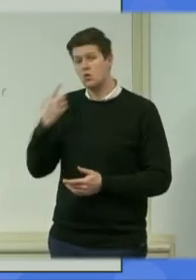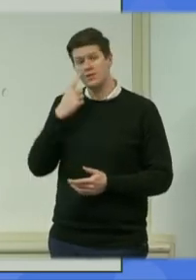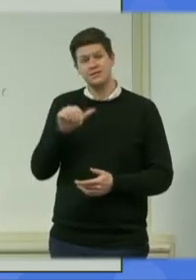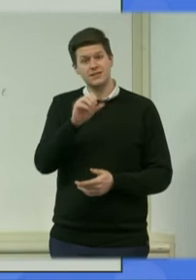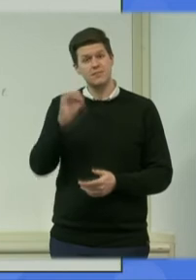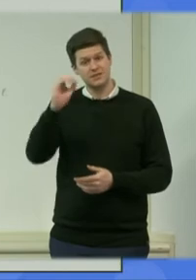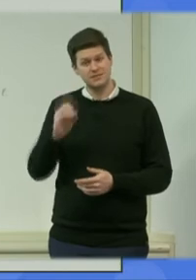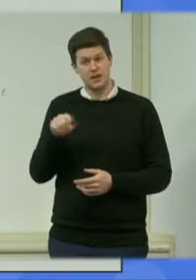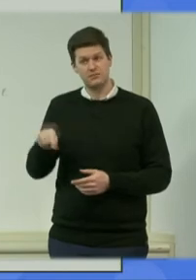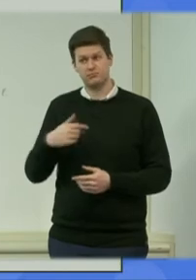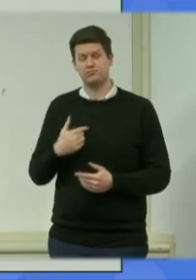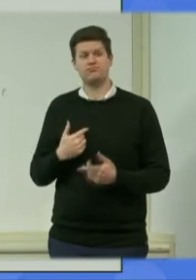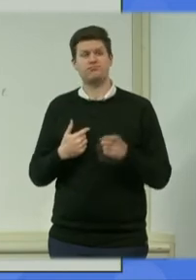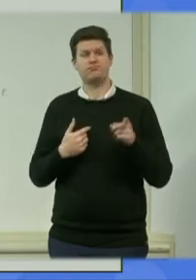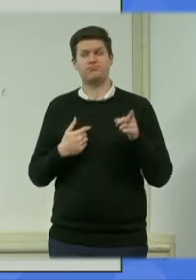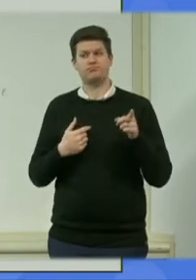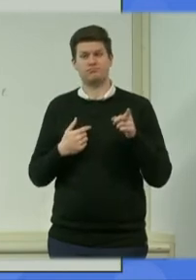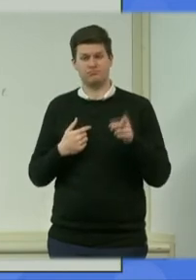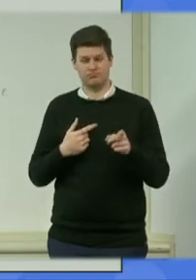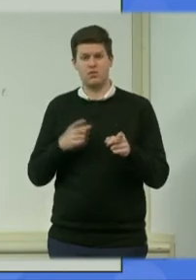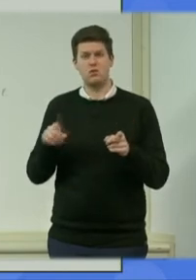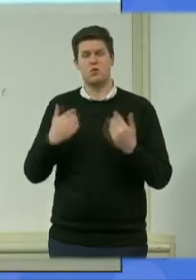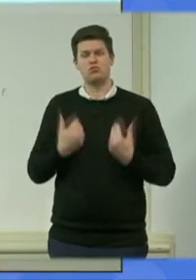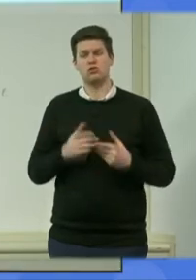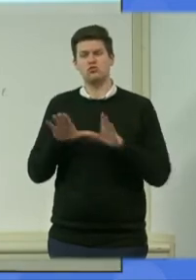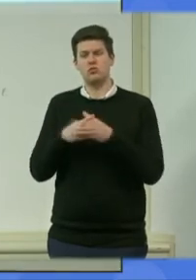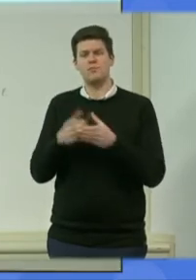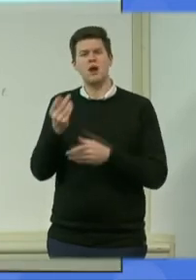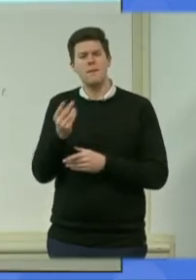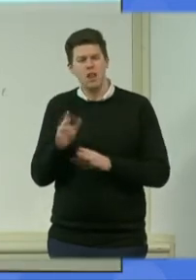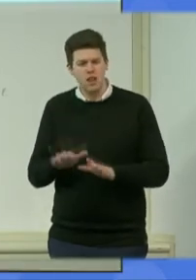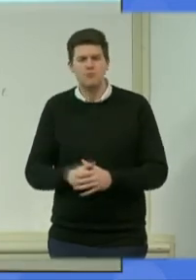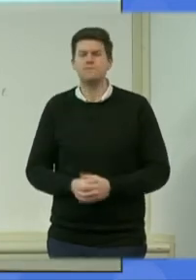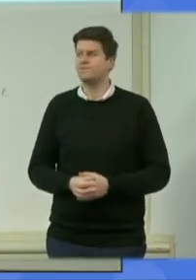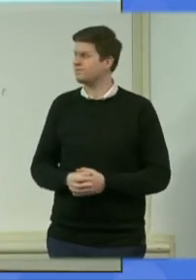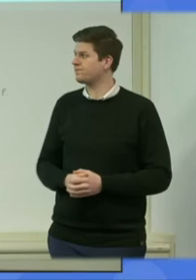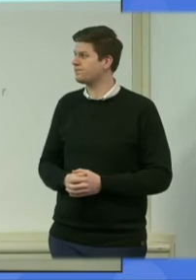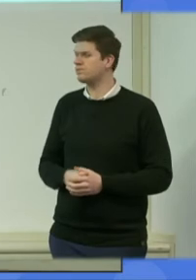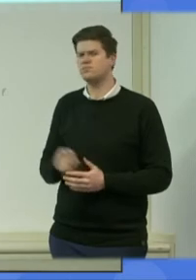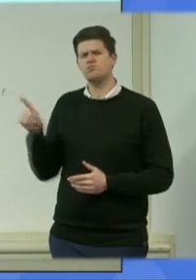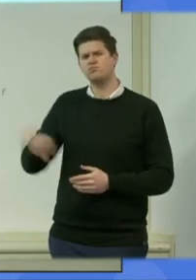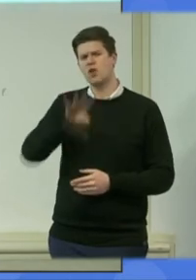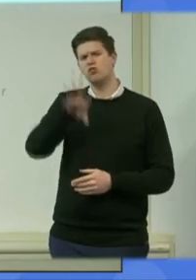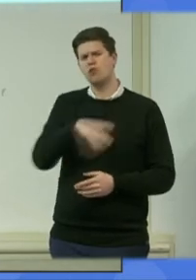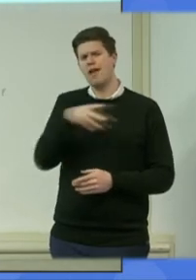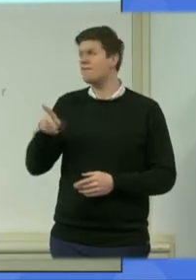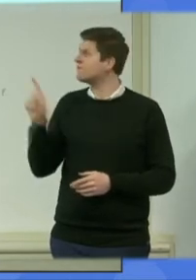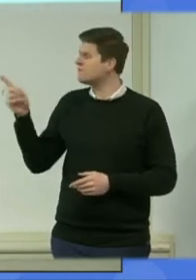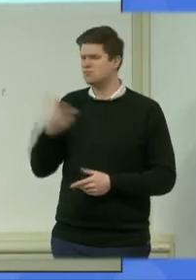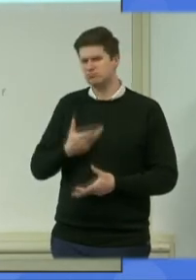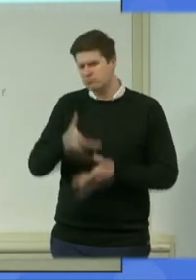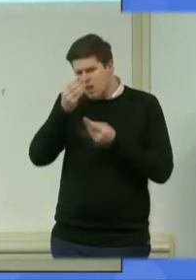pensions. The richest group, just a couple of percent. So what do you take away from this graph? Well, we do have a